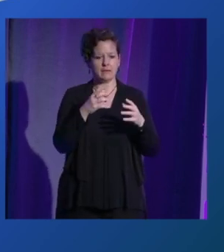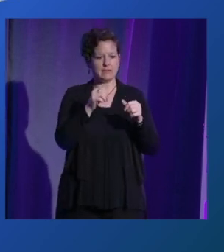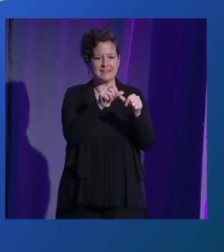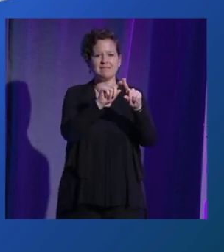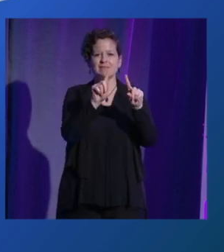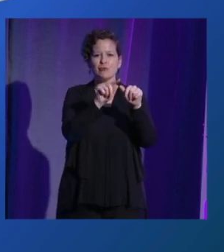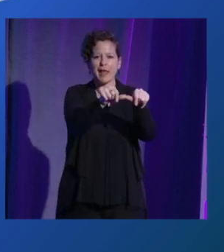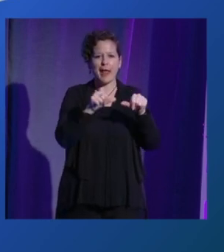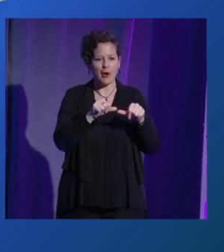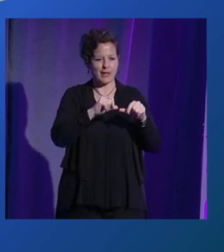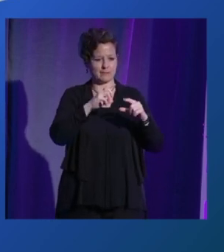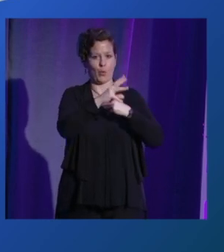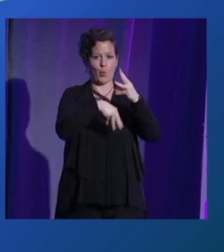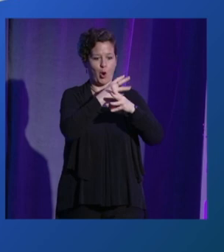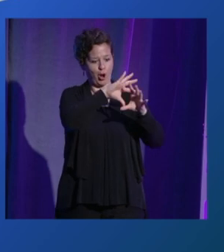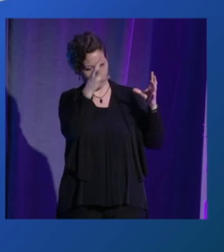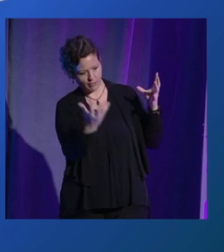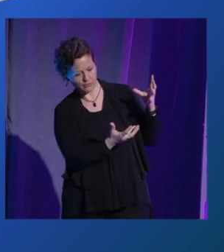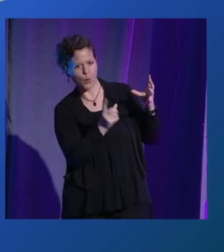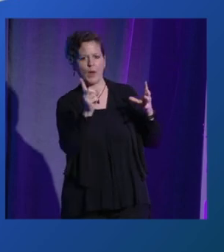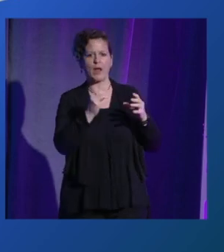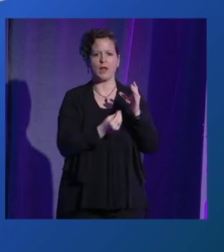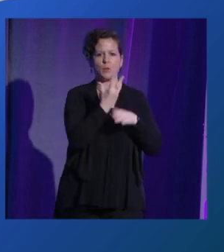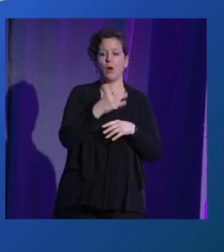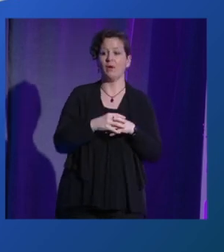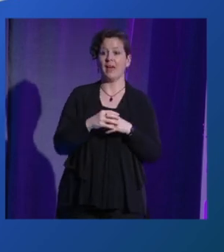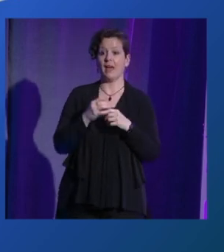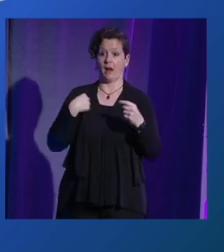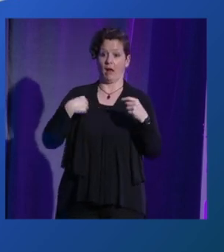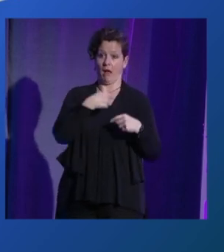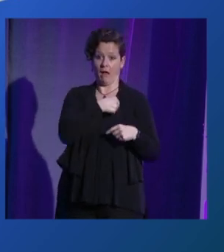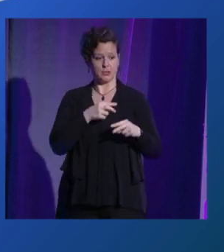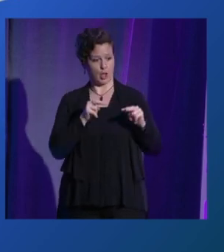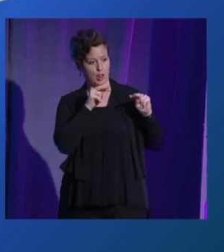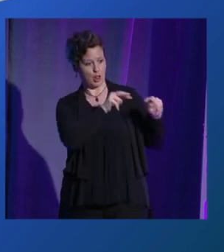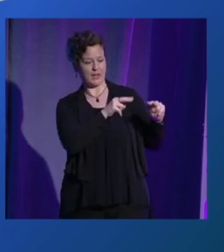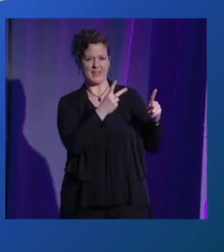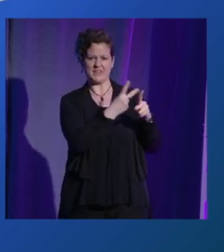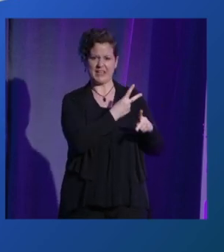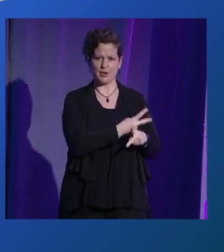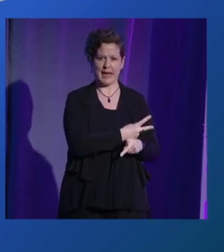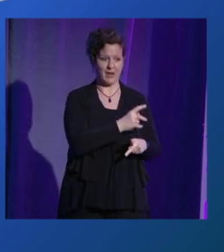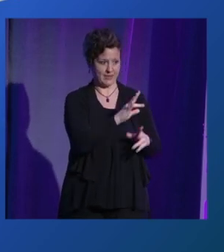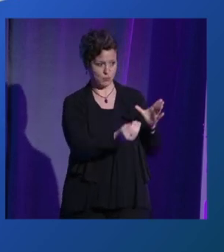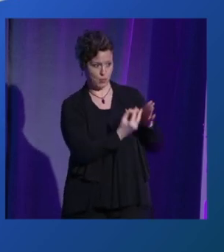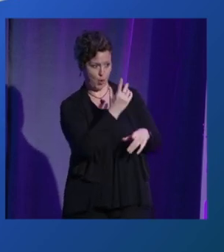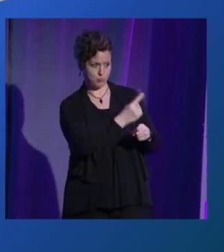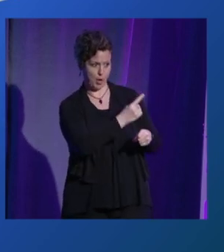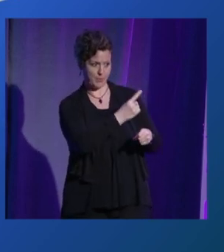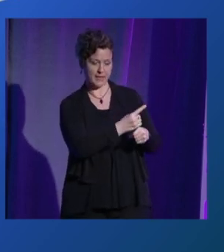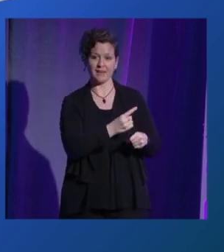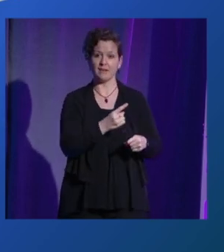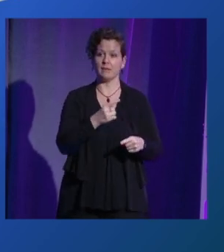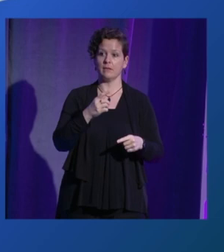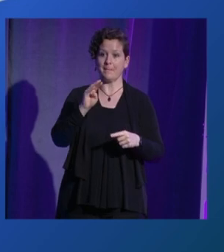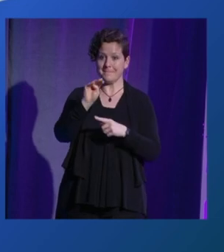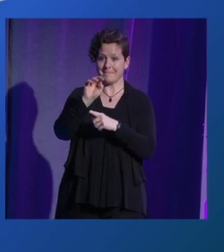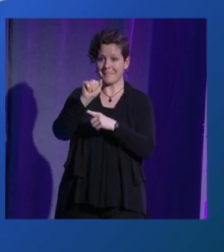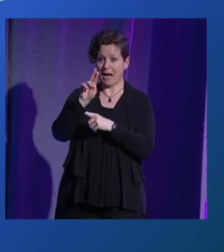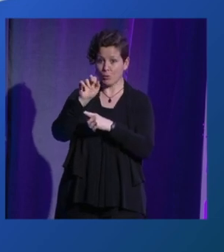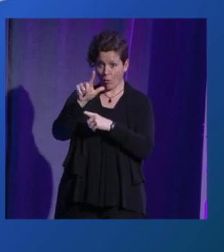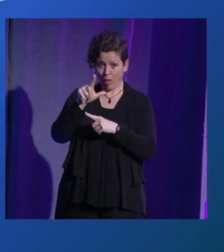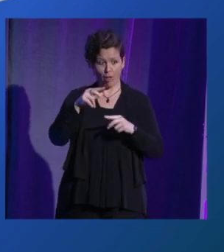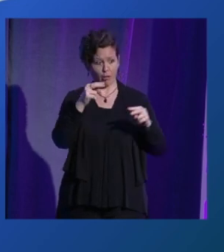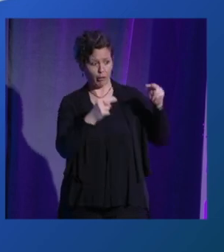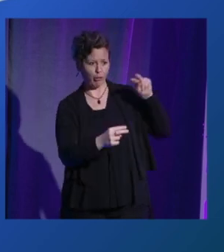know whether that stuff is being done the right way uh in a manual fashion is just virtually impossible right we just cannot hire enough people